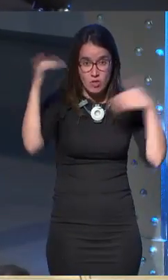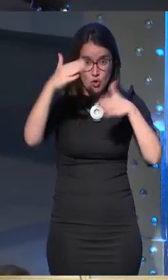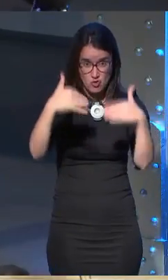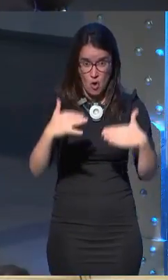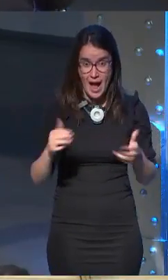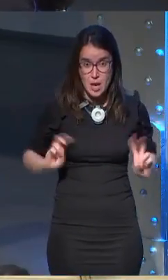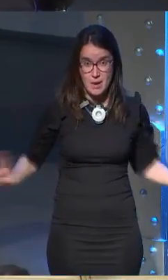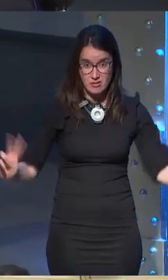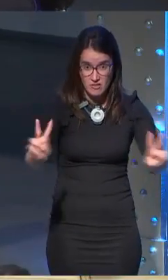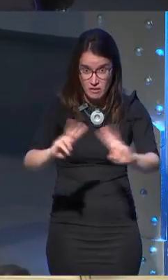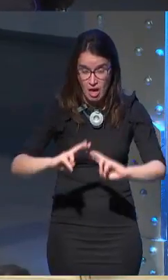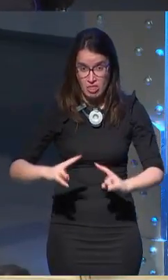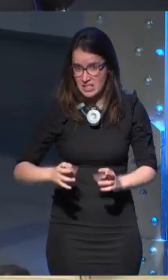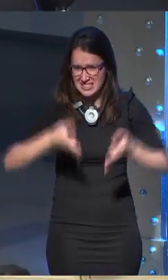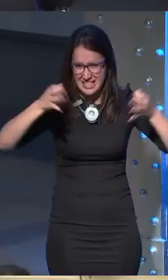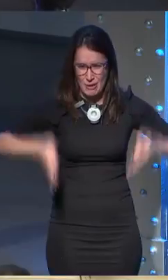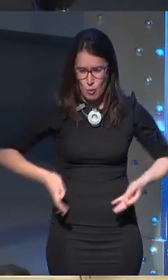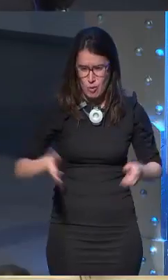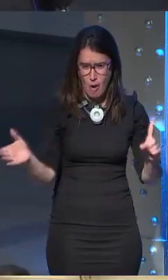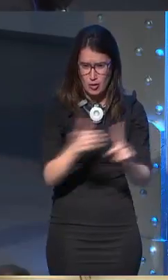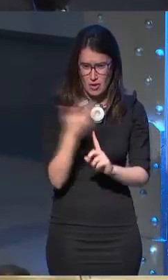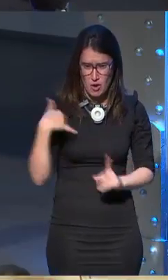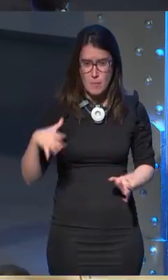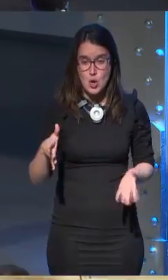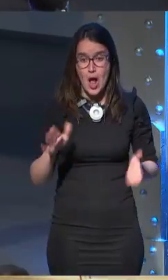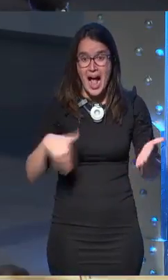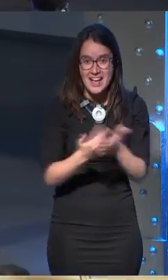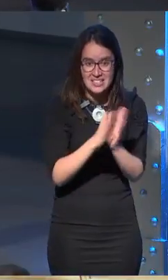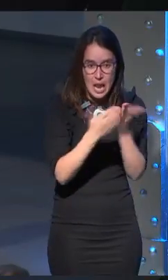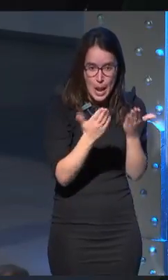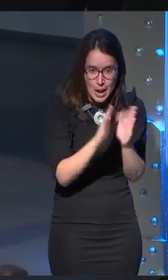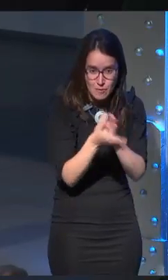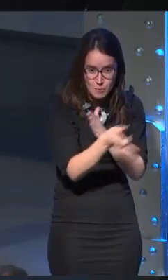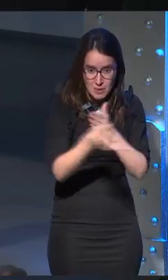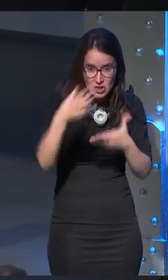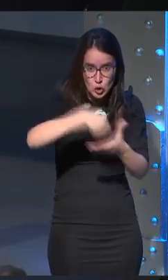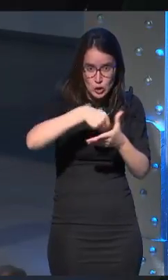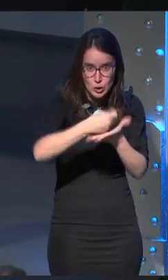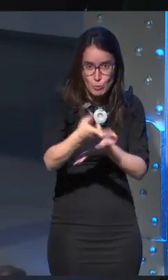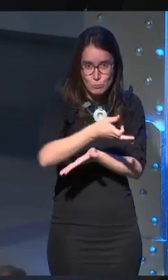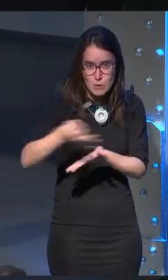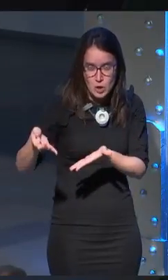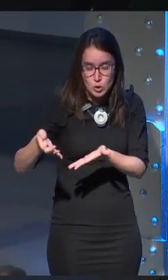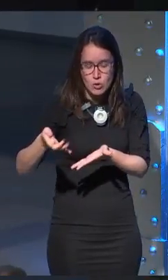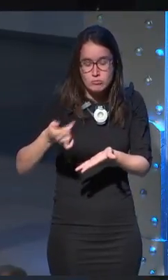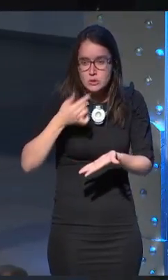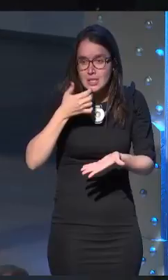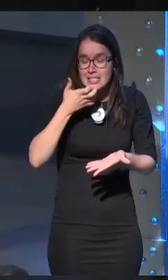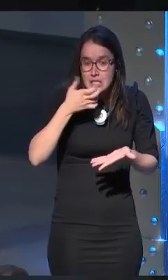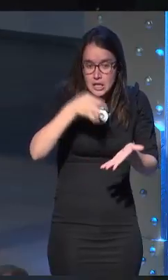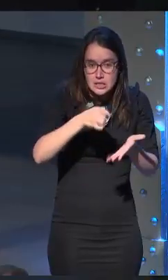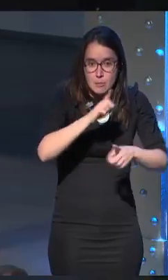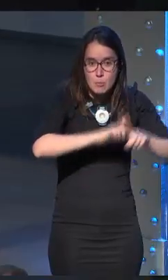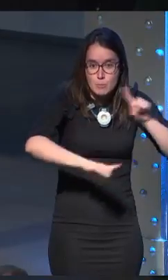I said, it wasn't until I found the book, The Right Stuff, that made me think, you know, if I can fix that one thing, maybe I can go